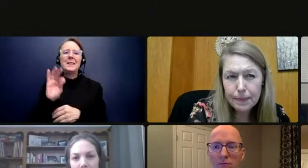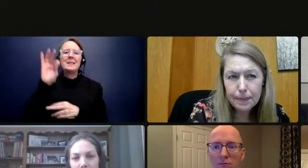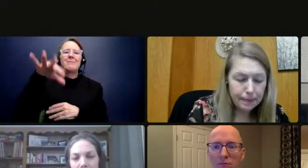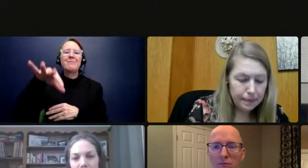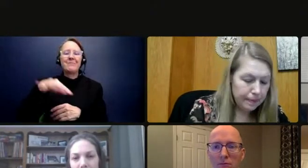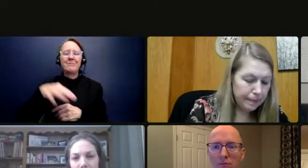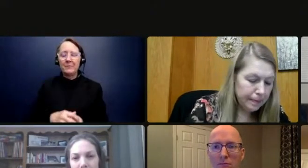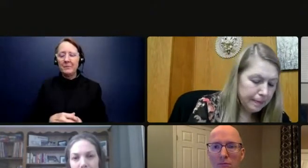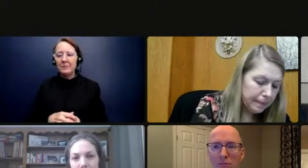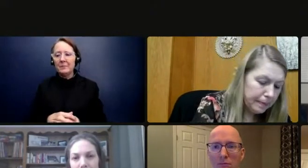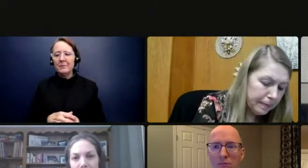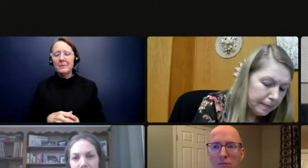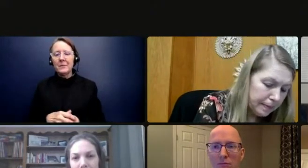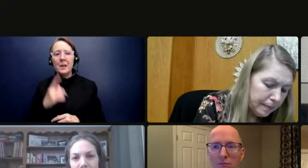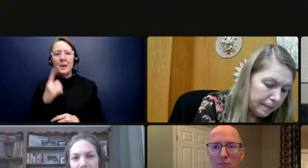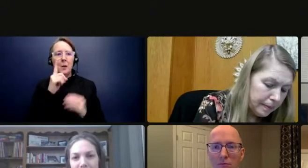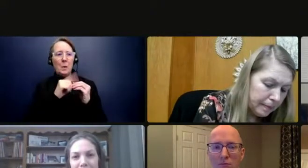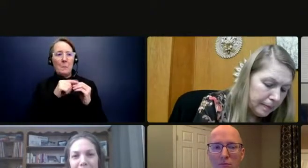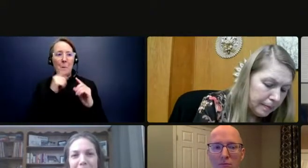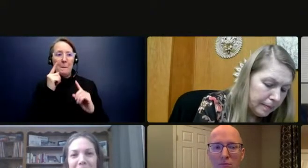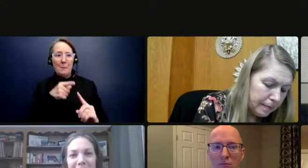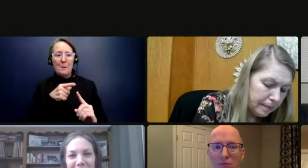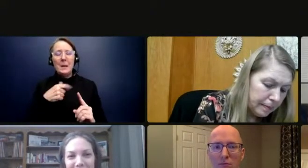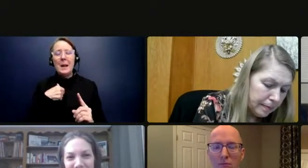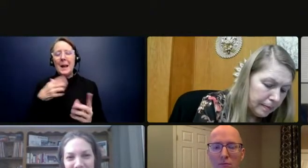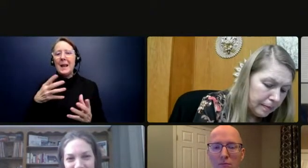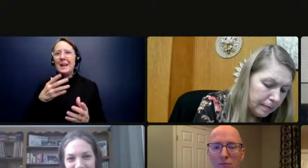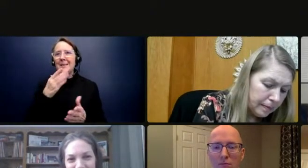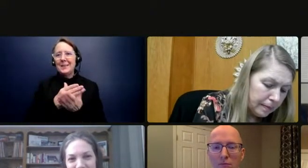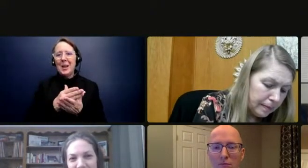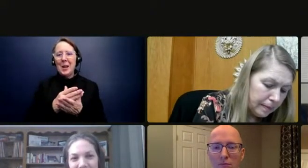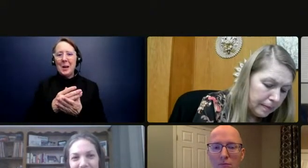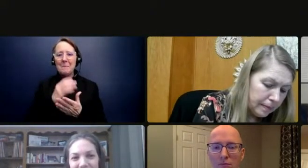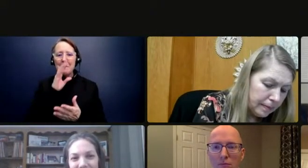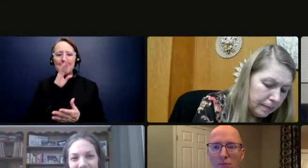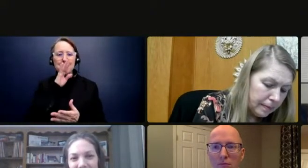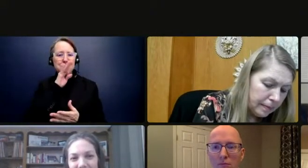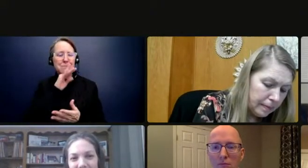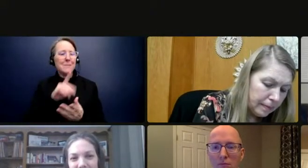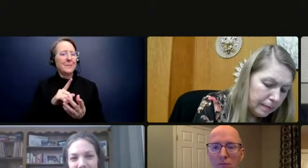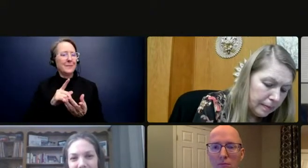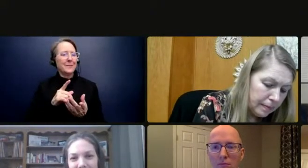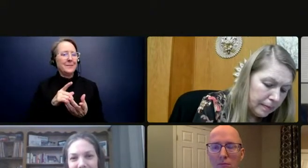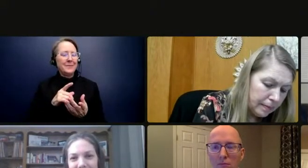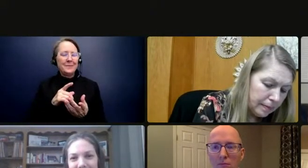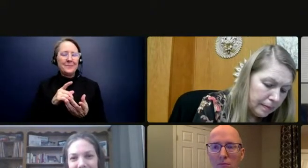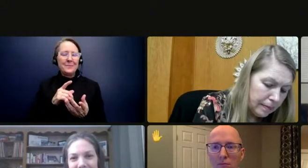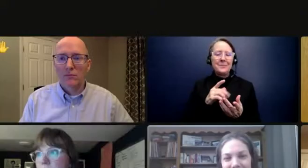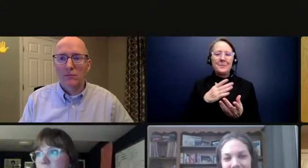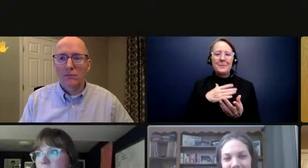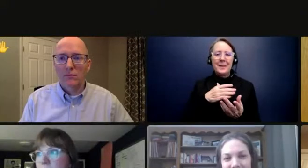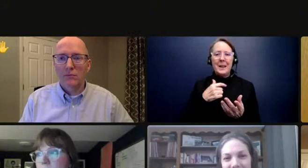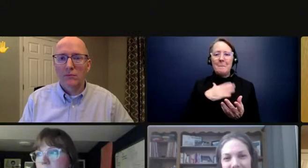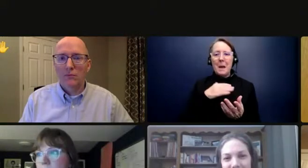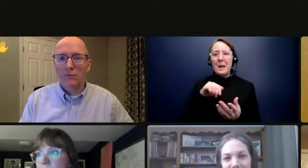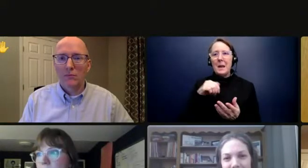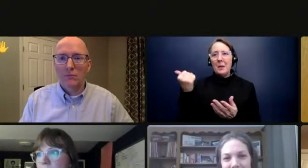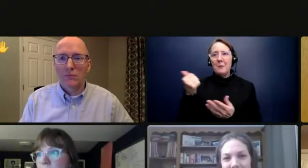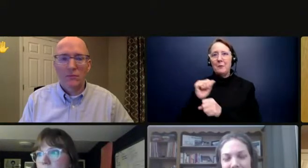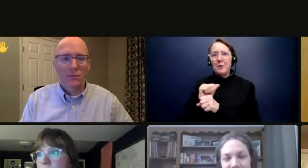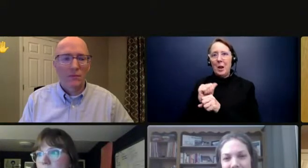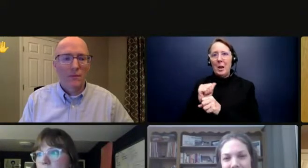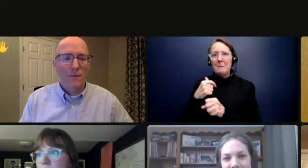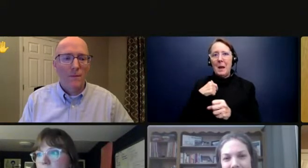more point, and I'll quit hogging the mic, but in my other capacity,